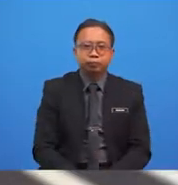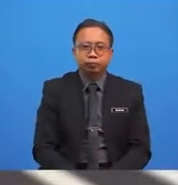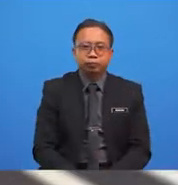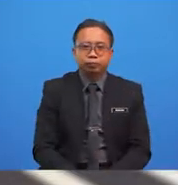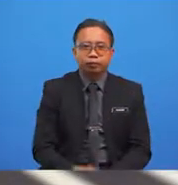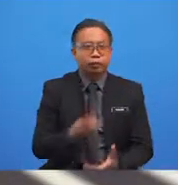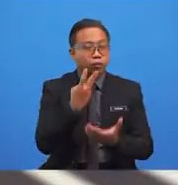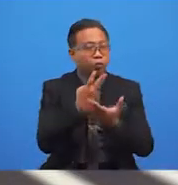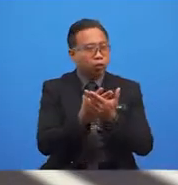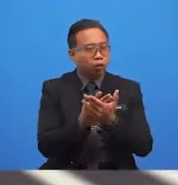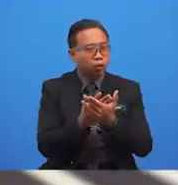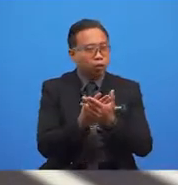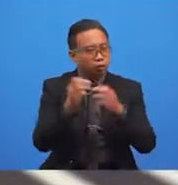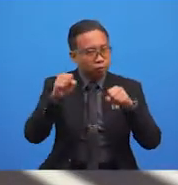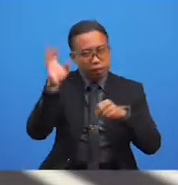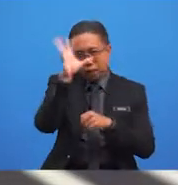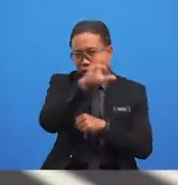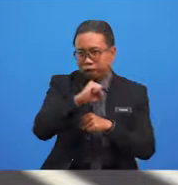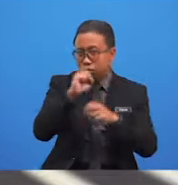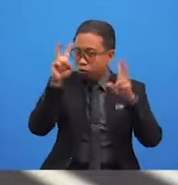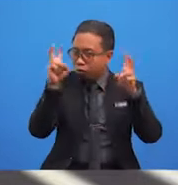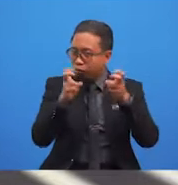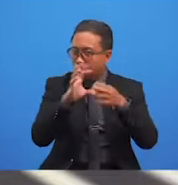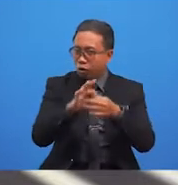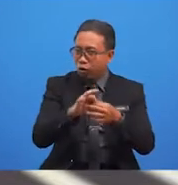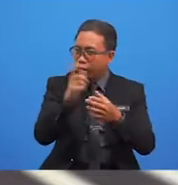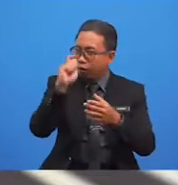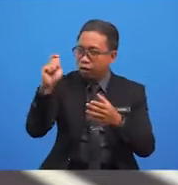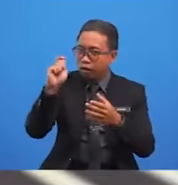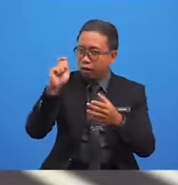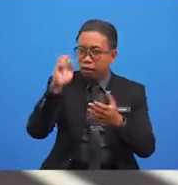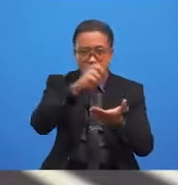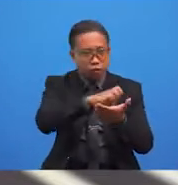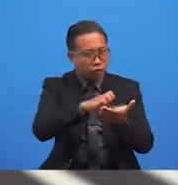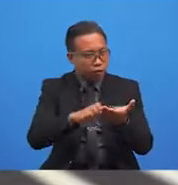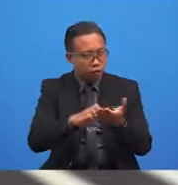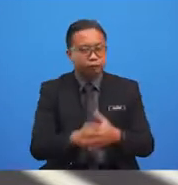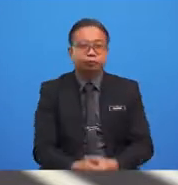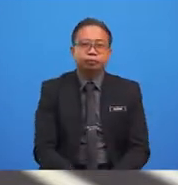Well, can you guess what is the topic of the essay?